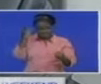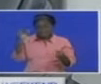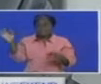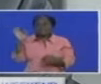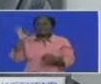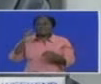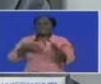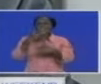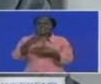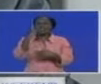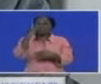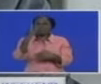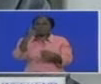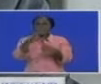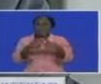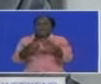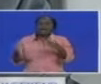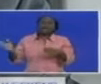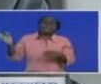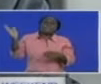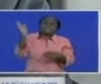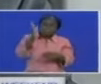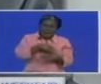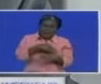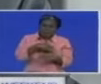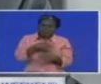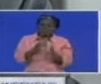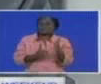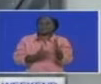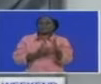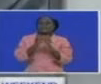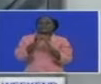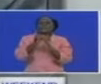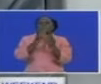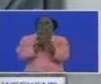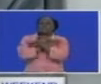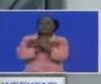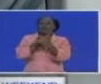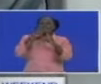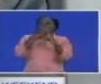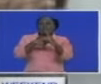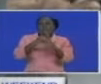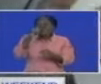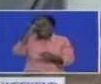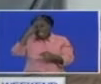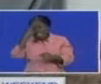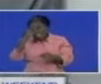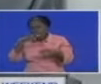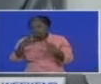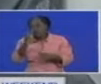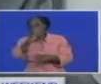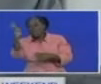3-4 years, we will just go back where we have been with our development partners, whether they are from Asia or from the